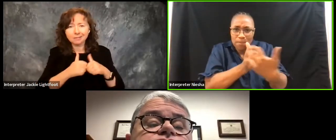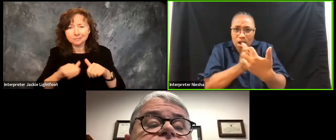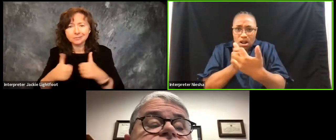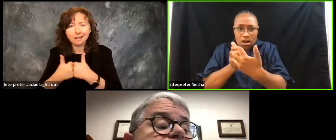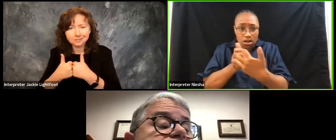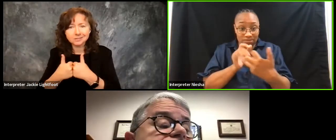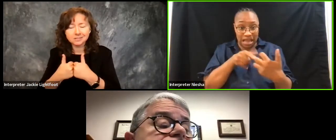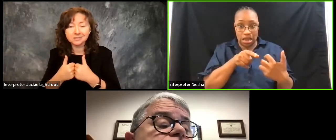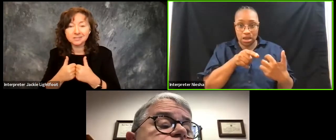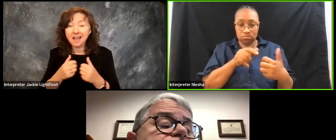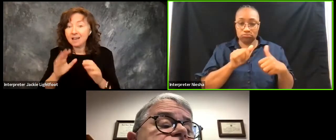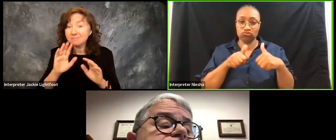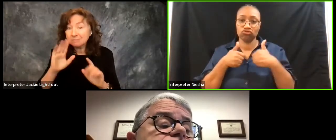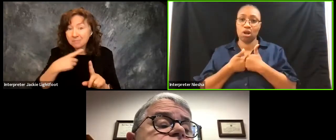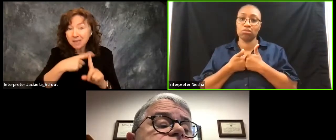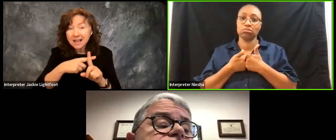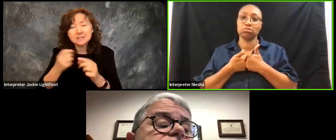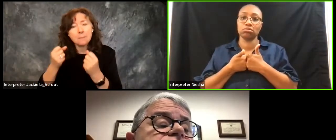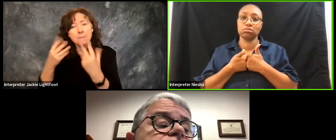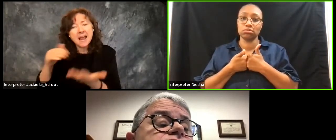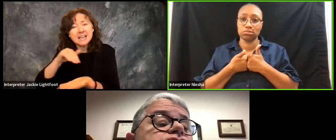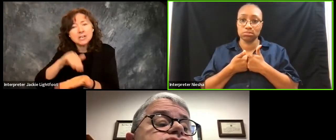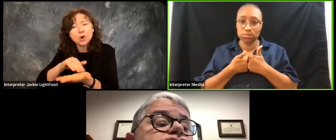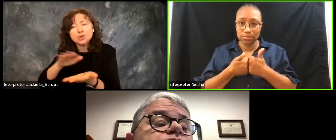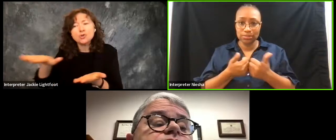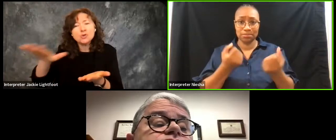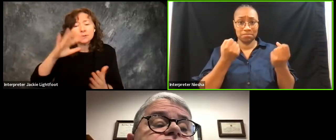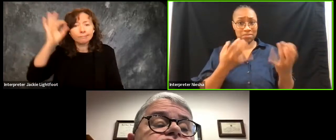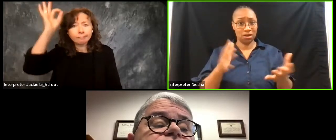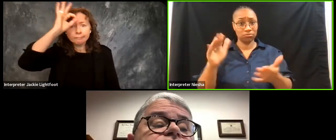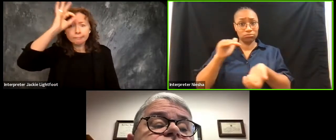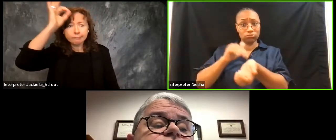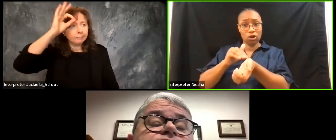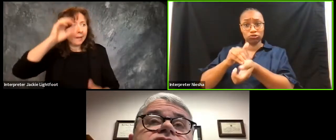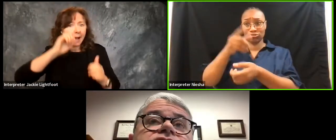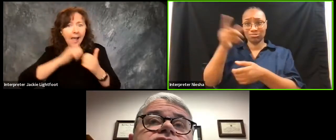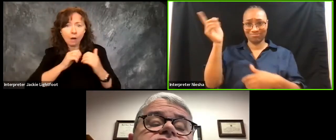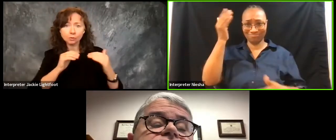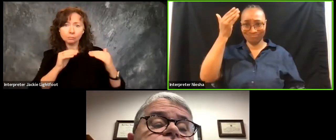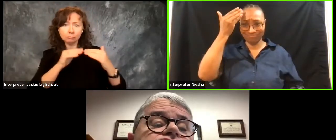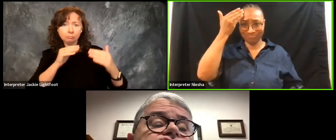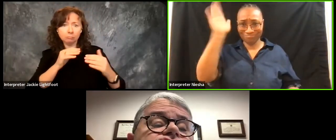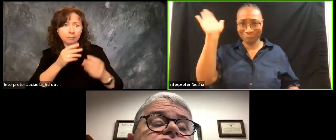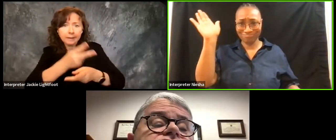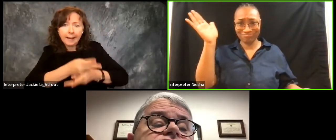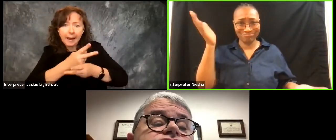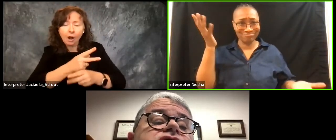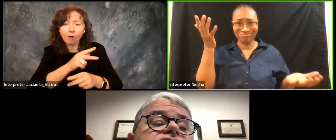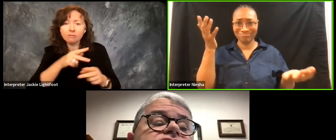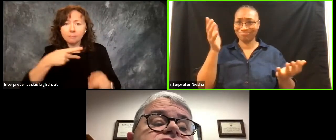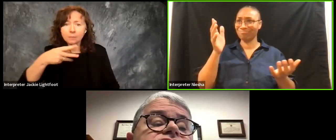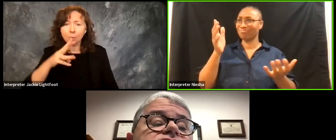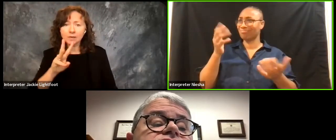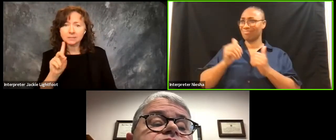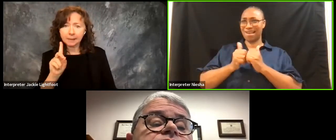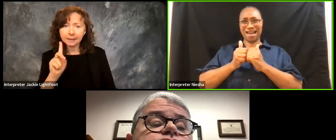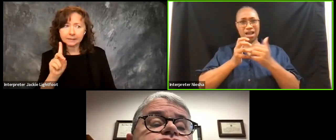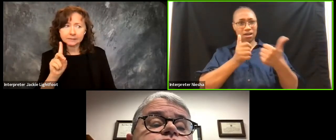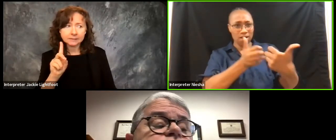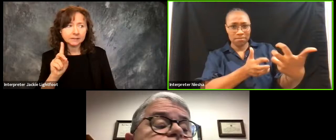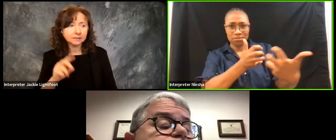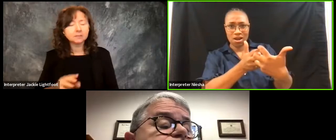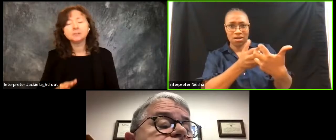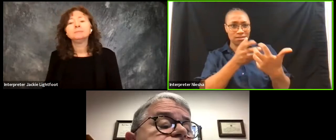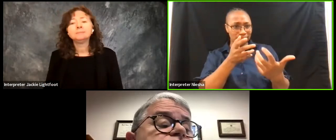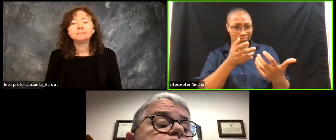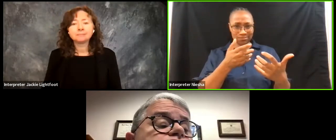not understand how to provide equitable care to people with disabilities. In a recent study published